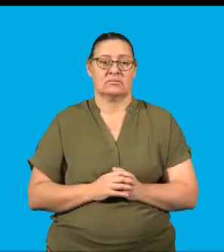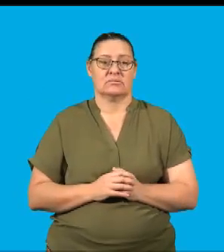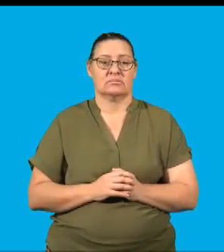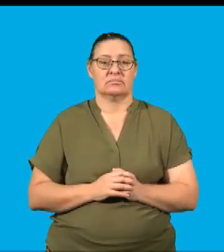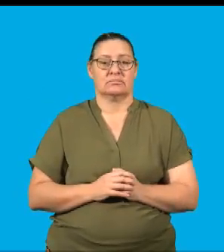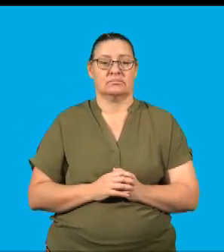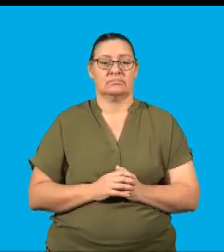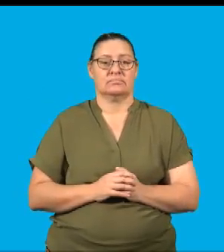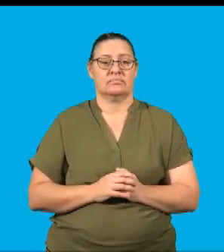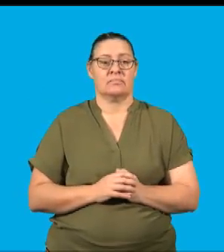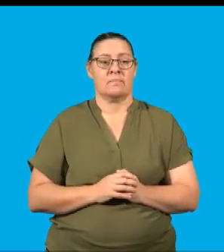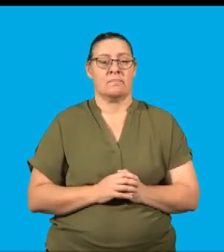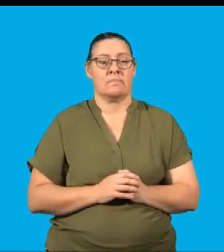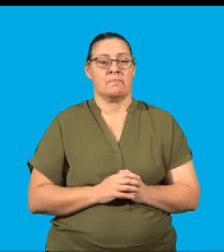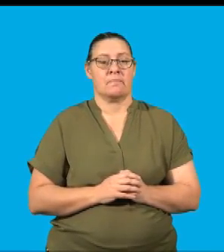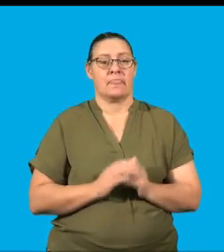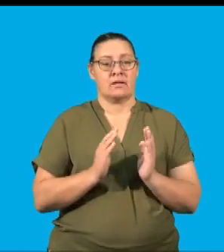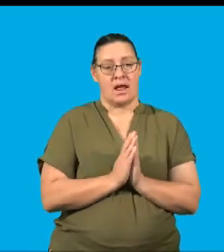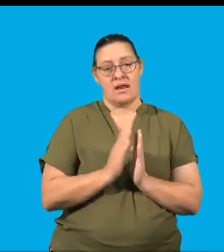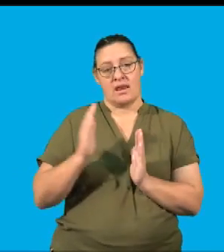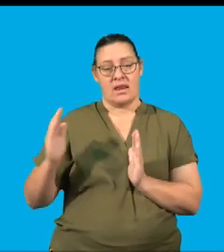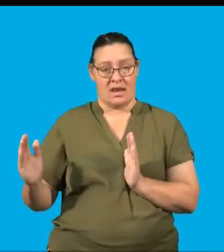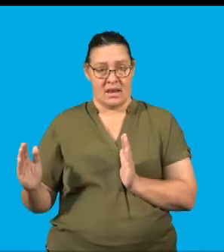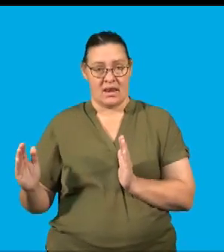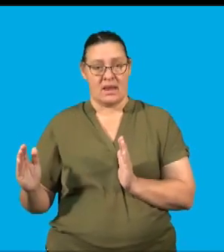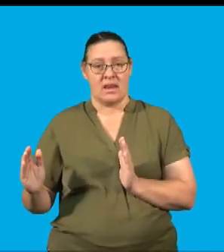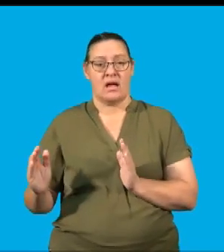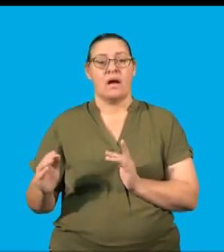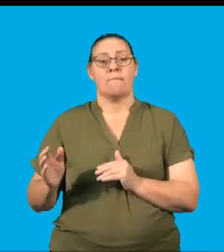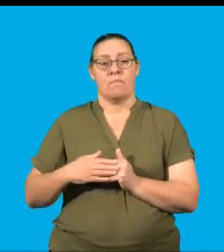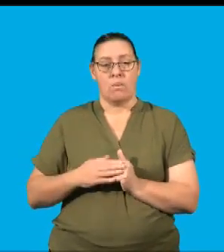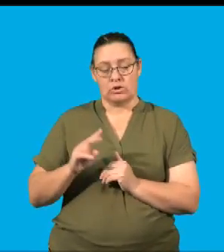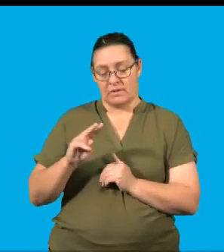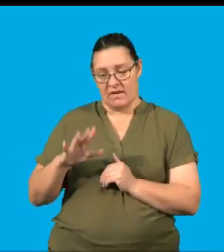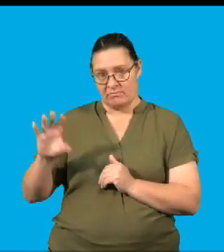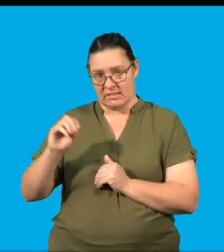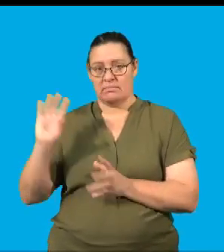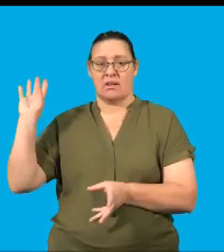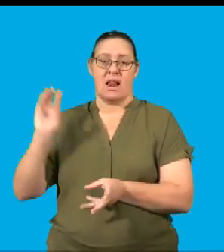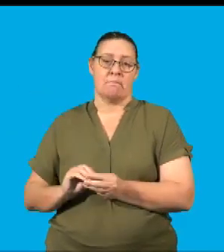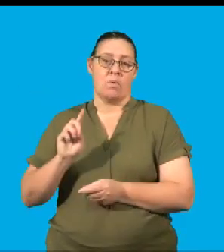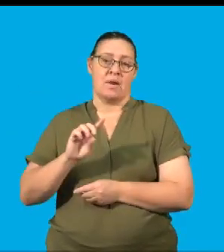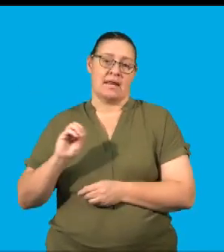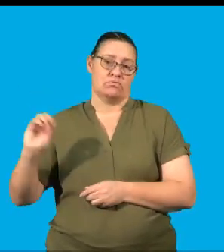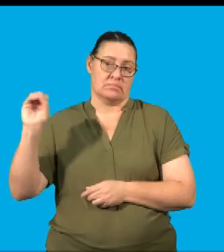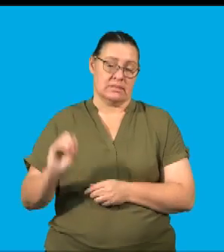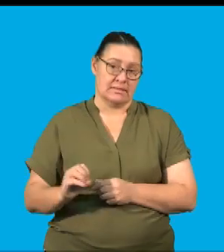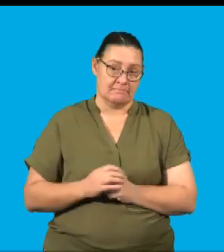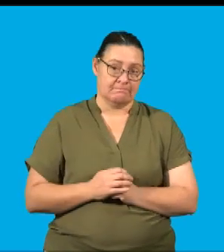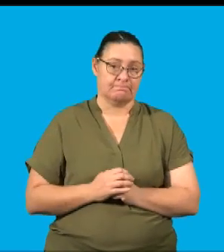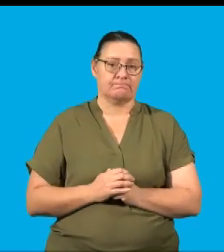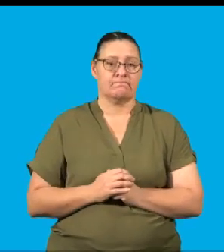the lower 75%. And then from here up to here, it is another